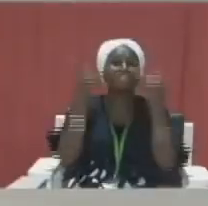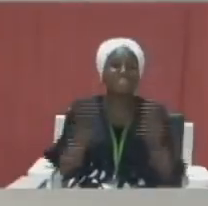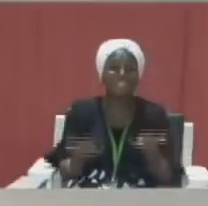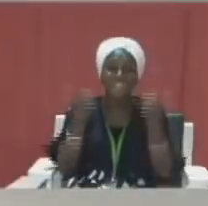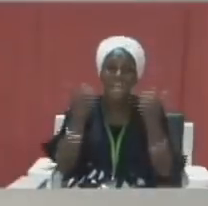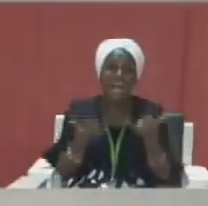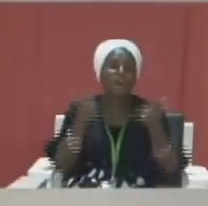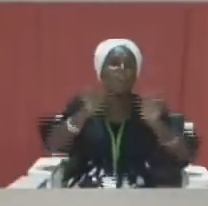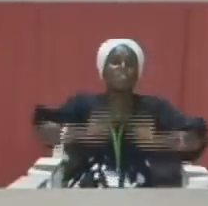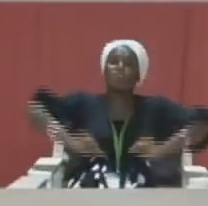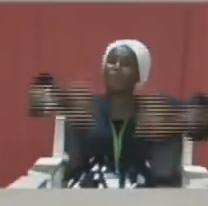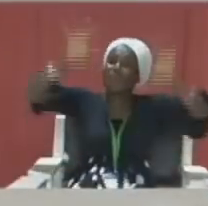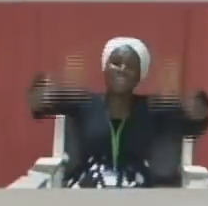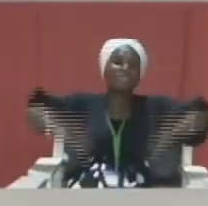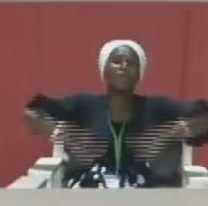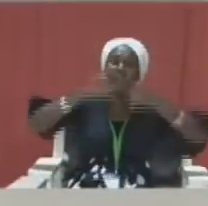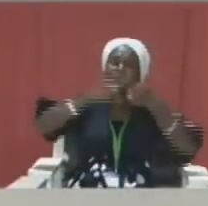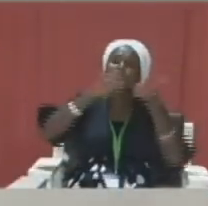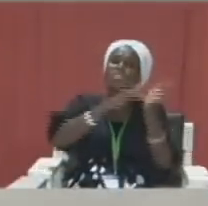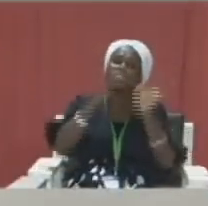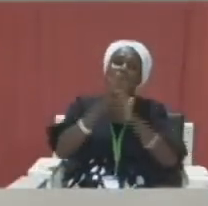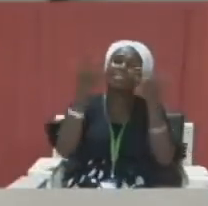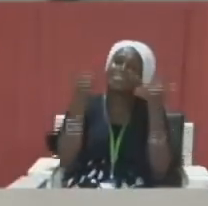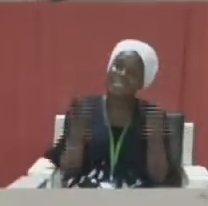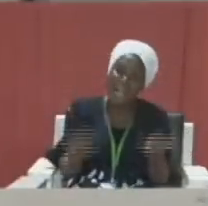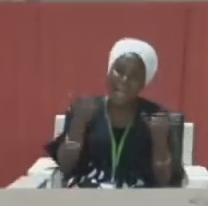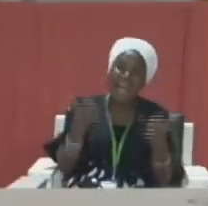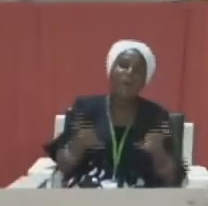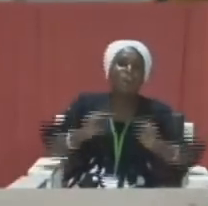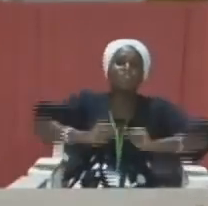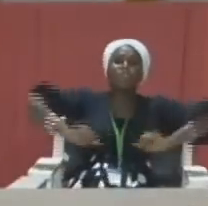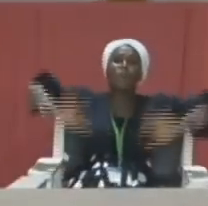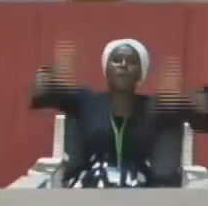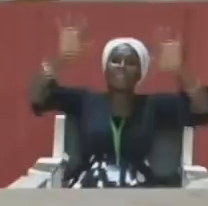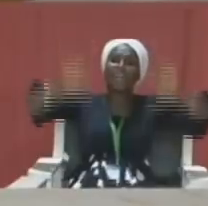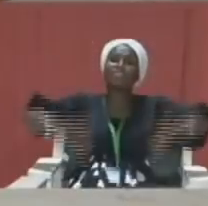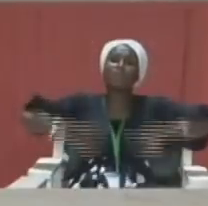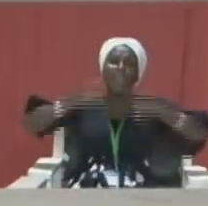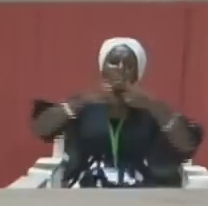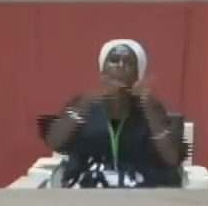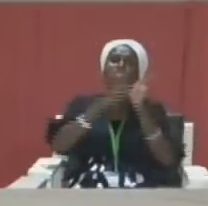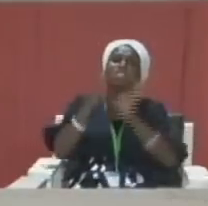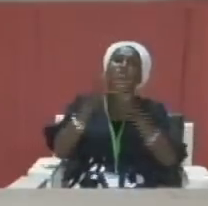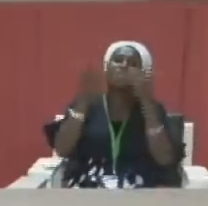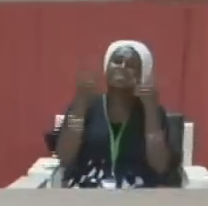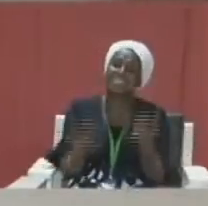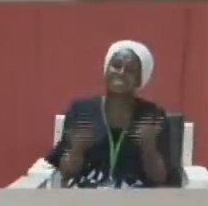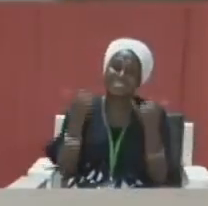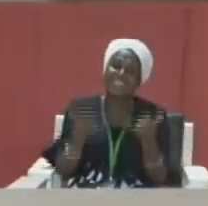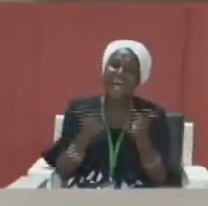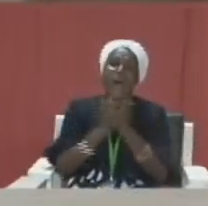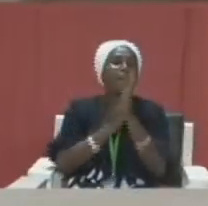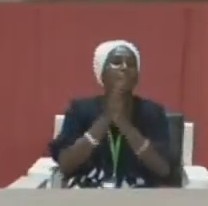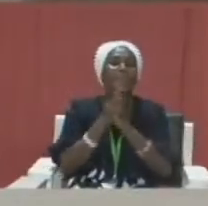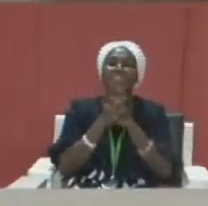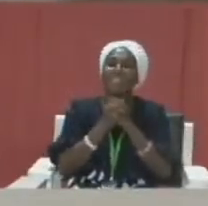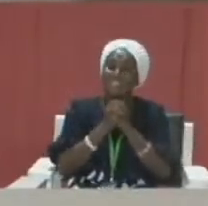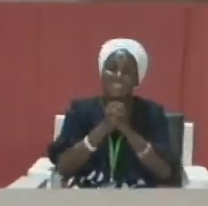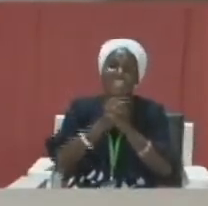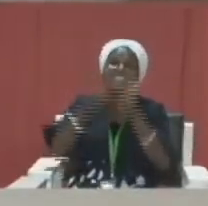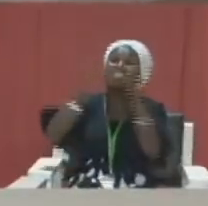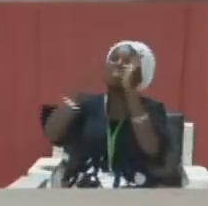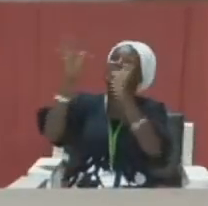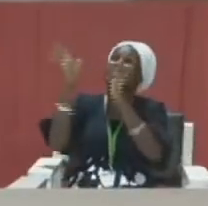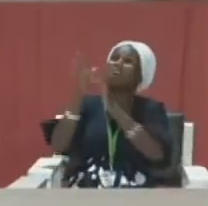Come and be forgiven. He died to take away your sin. He died to face death for you. You cannot face death for